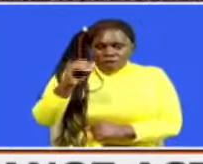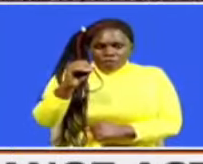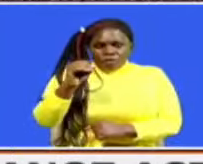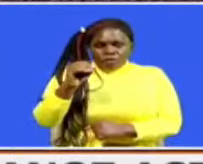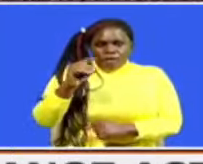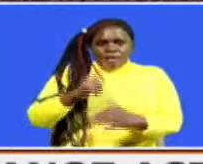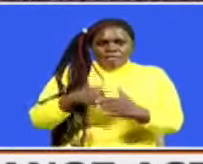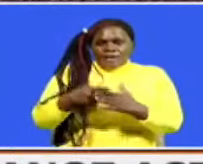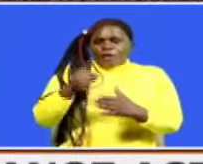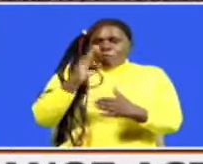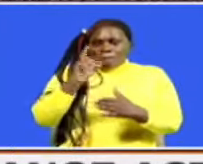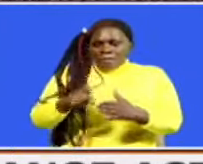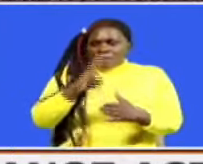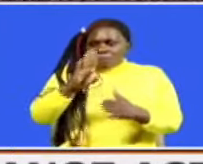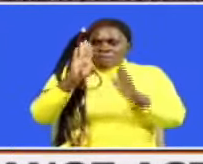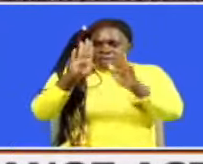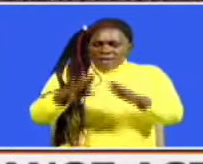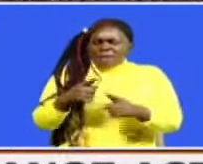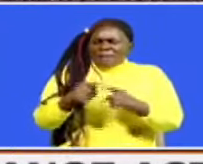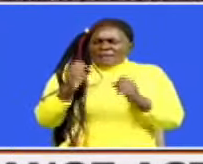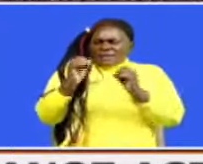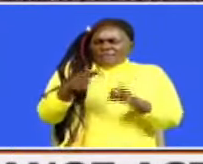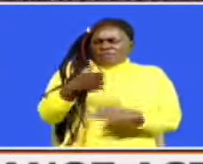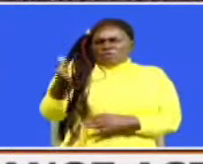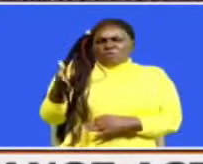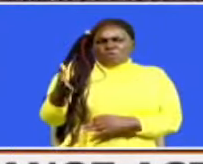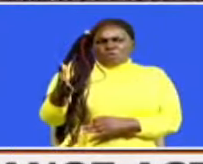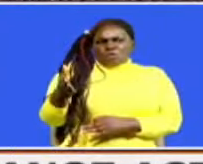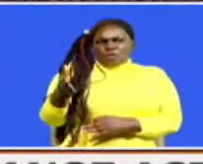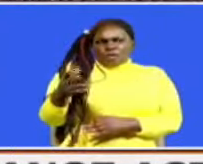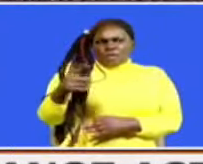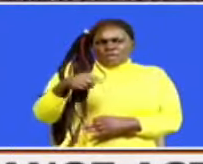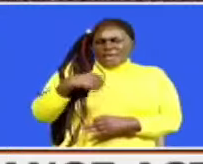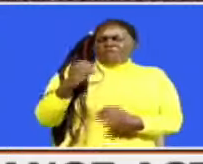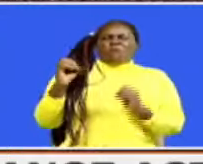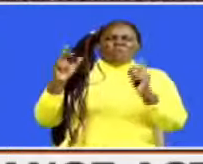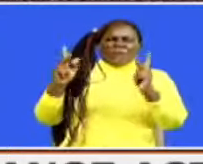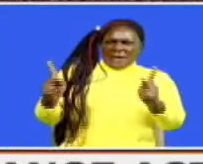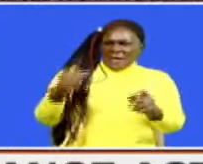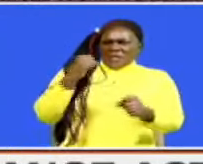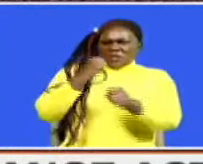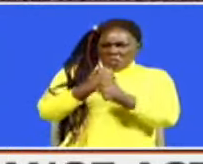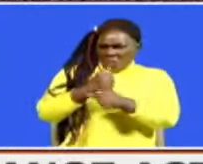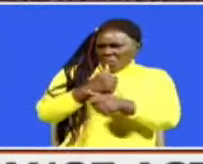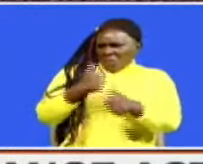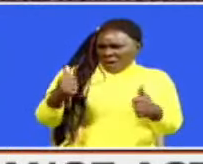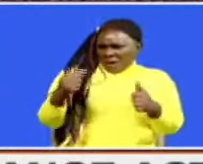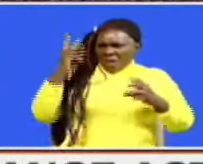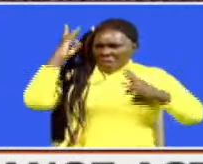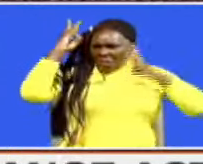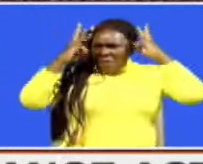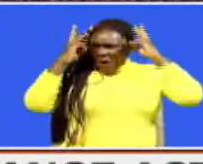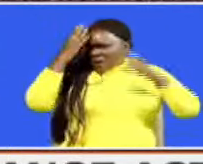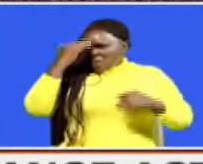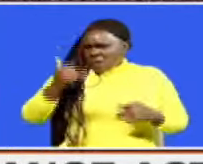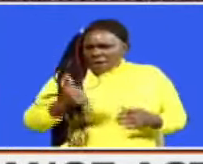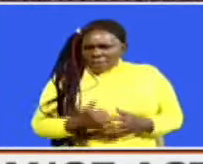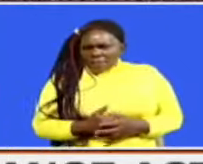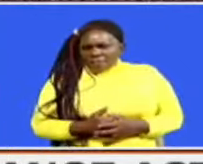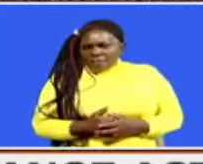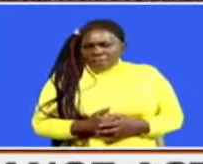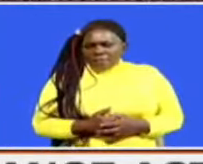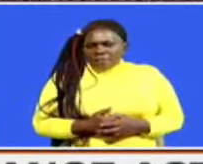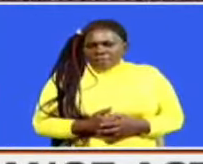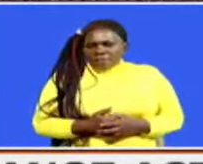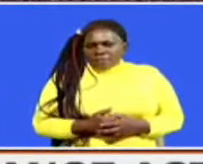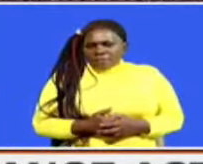you must be careful. But if you know yourself, you're okay, you're doing your job very well, nobody needs to be worried. I do not